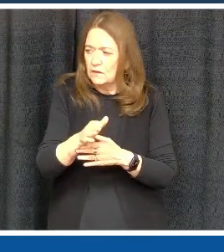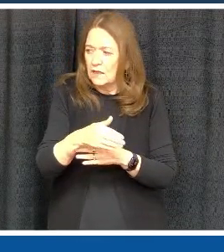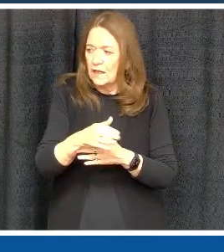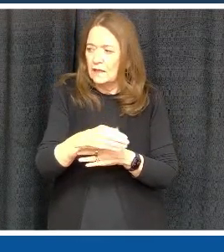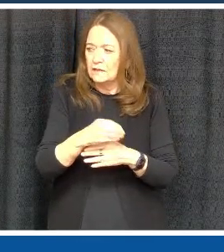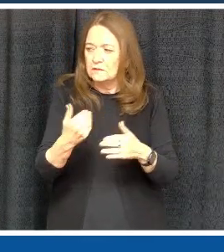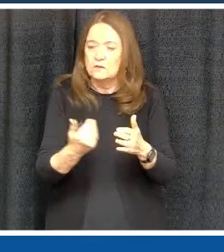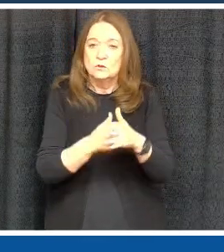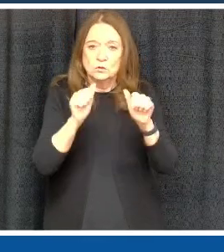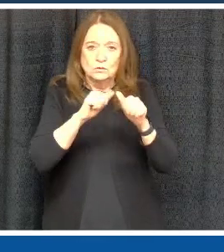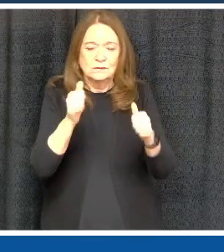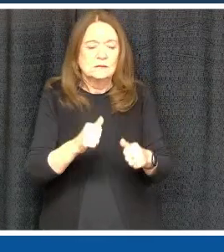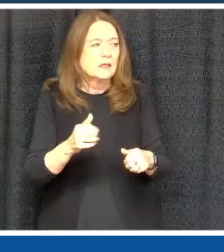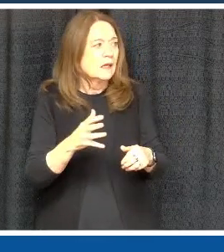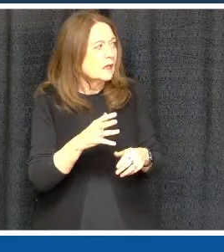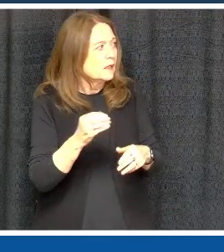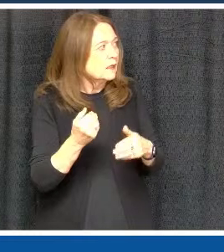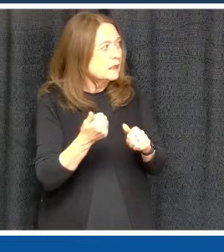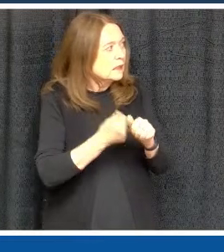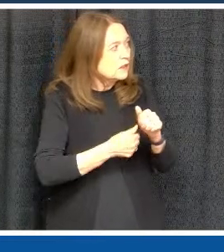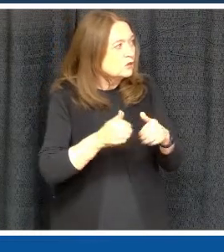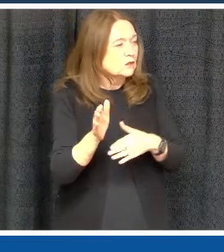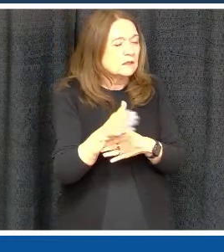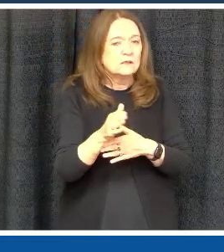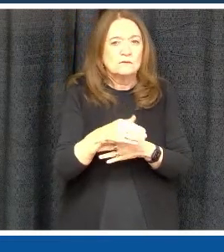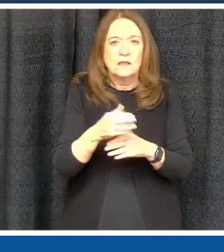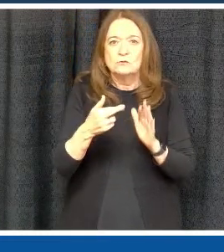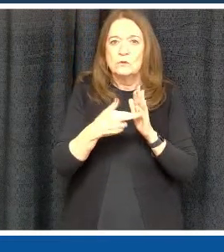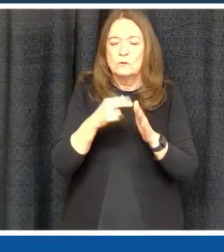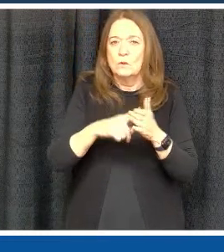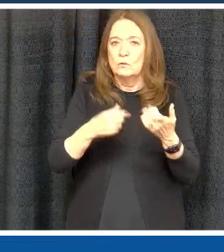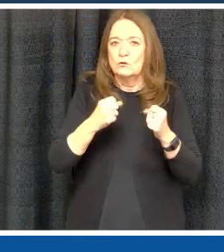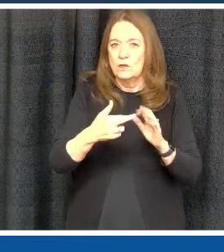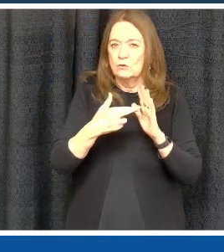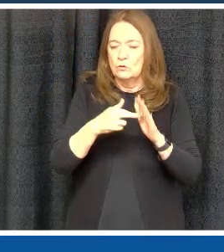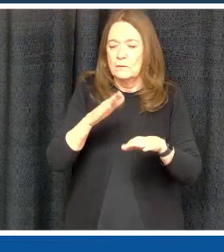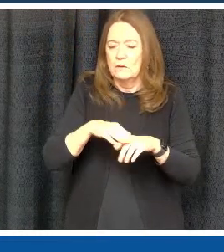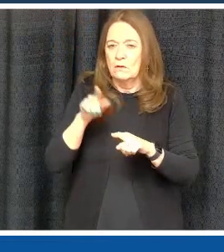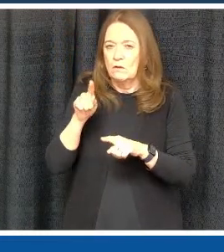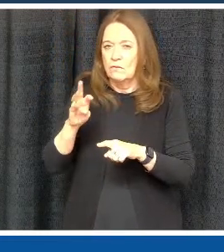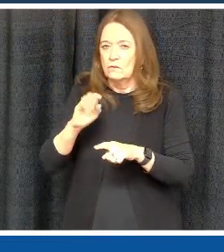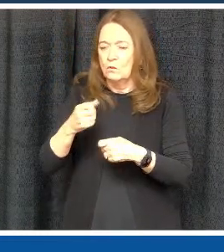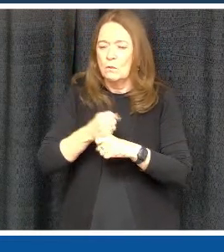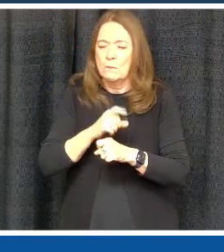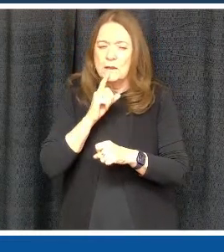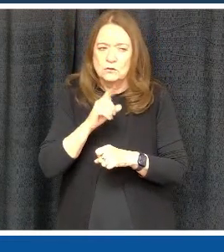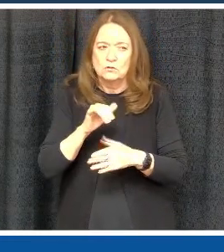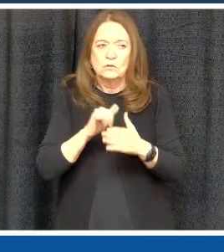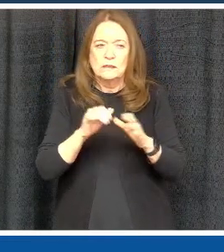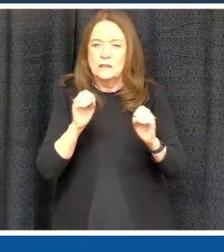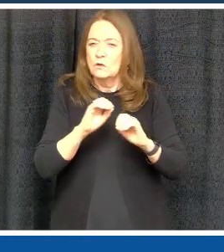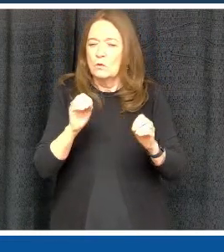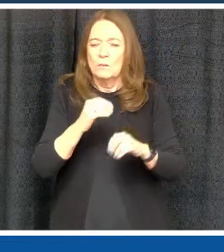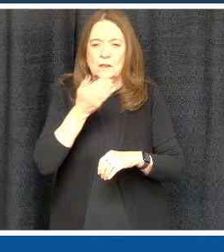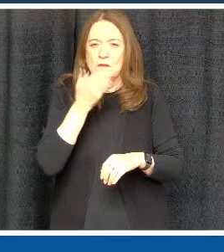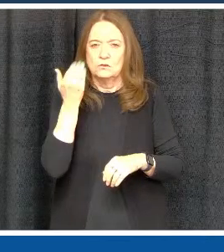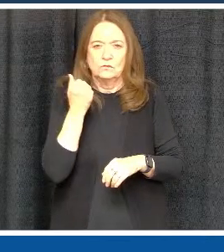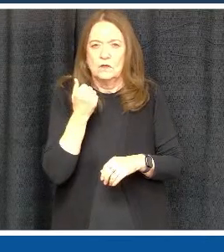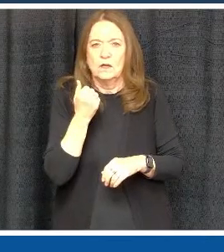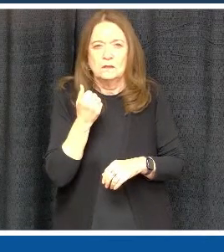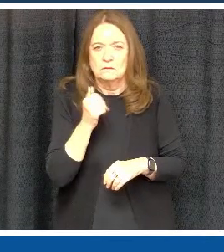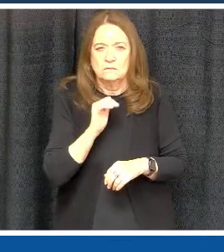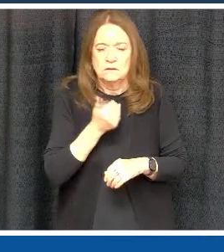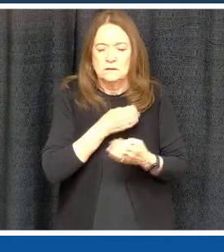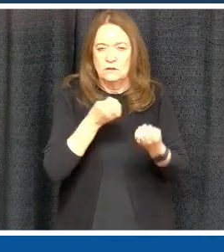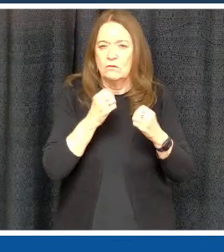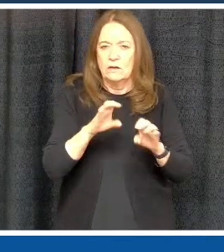same names that each of these flags represent is what we're trying to represent on this wall. And we want to make sure that nobody is forgotten in our efforts